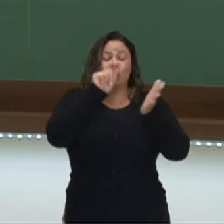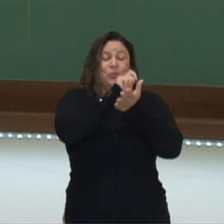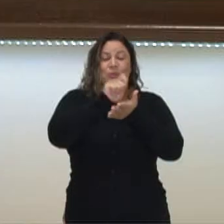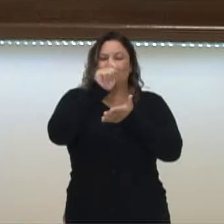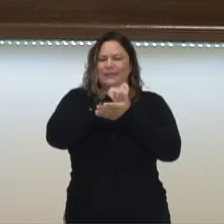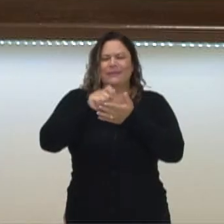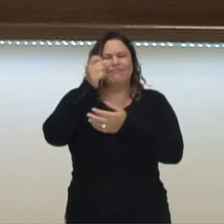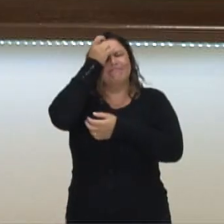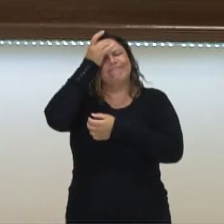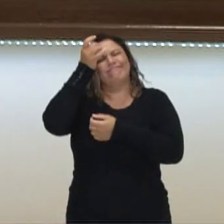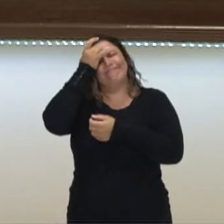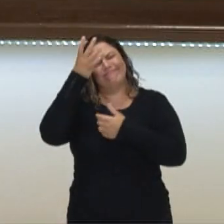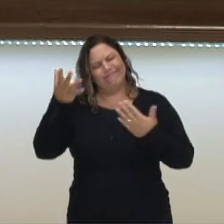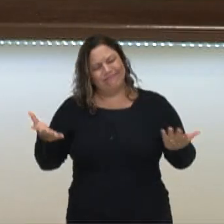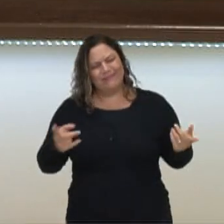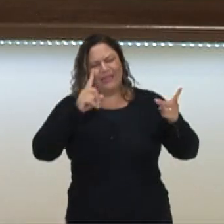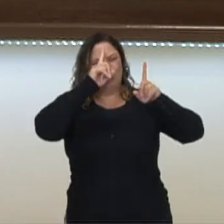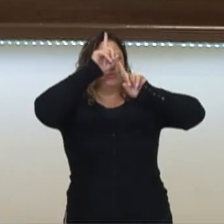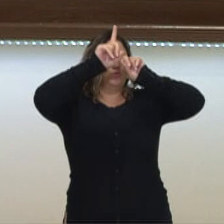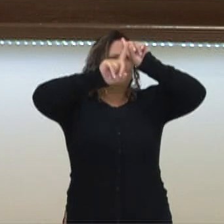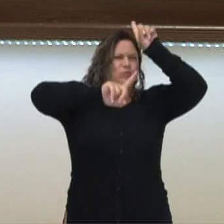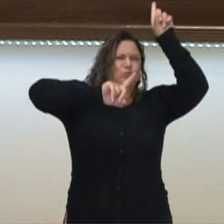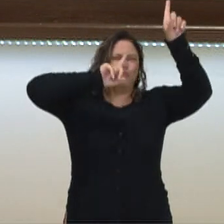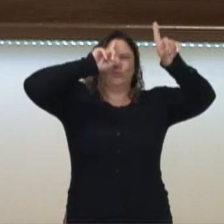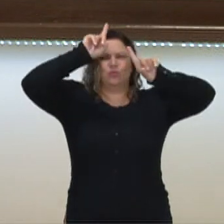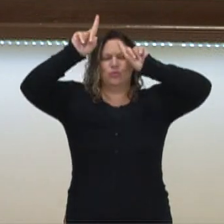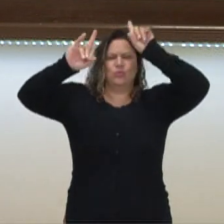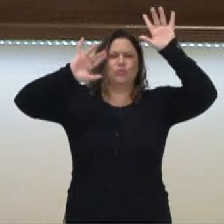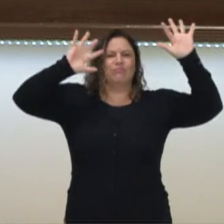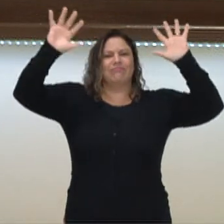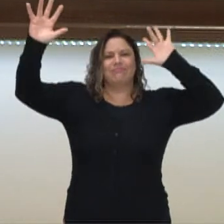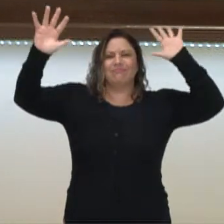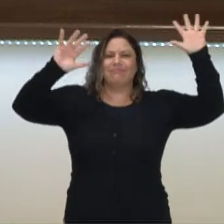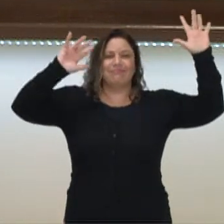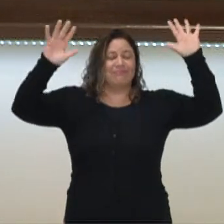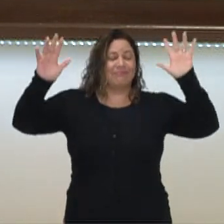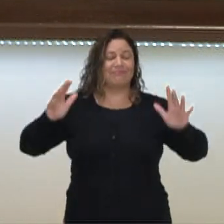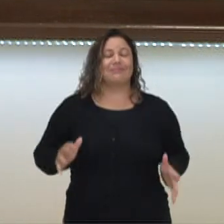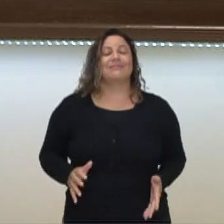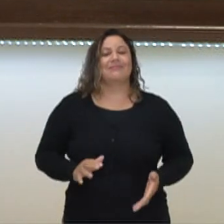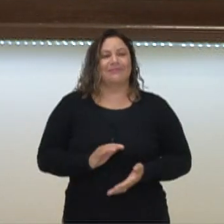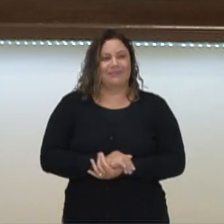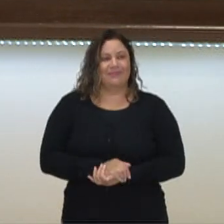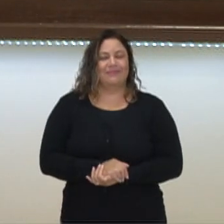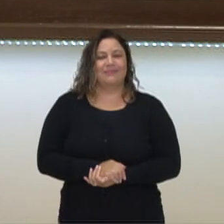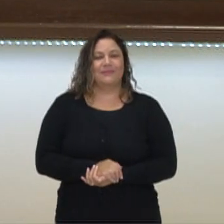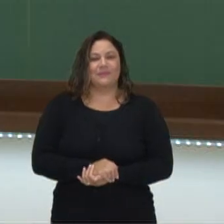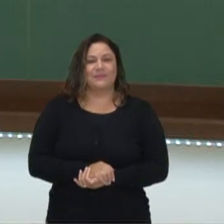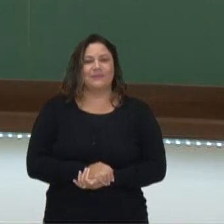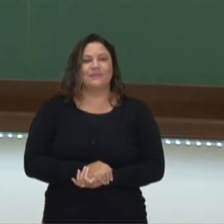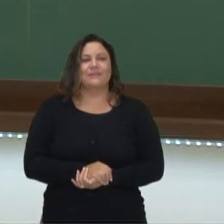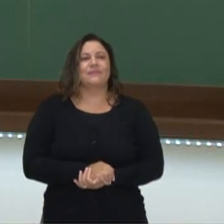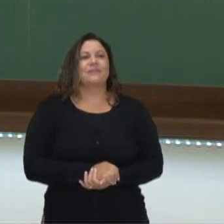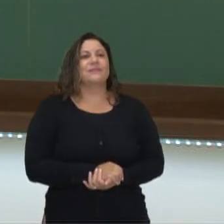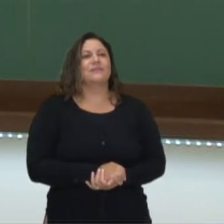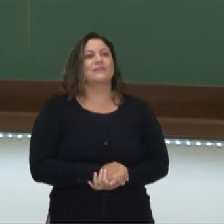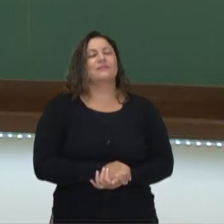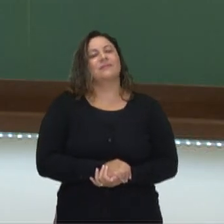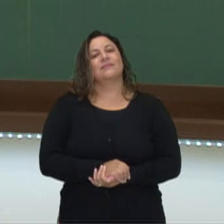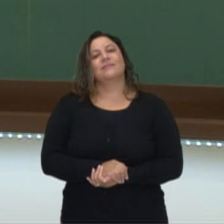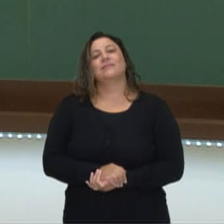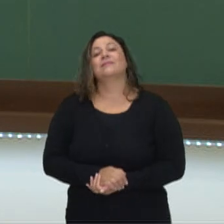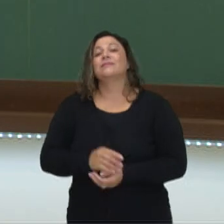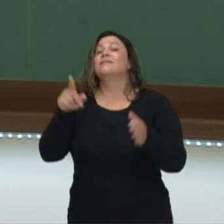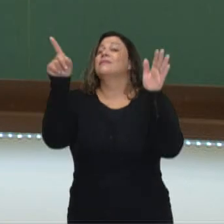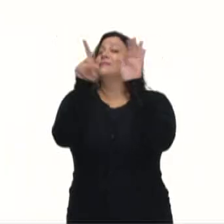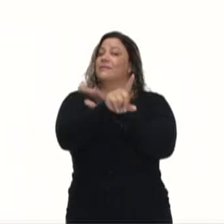muito facilmente, as ideias vêm muito facilmente para ele. É isso que ele quer dizer aqui nessa resposta. O entrevistador faz